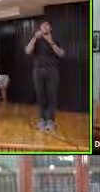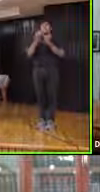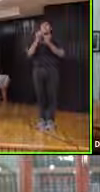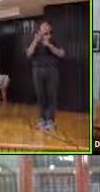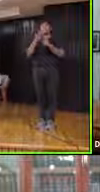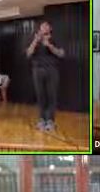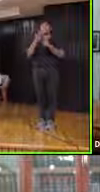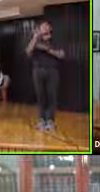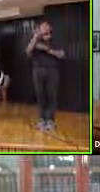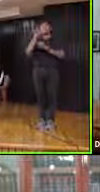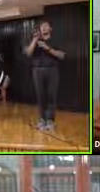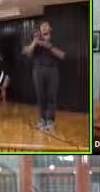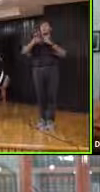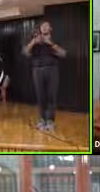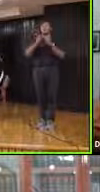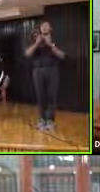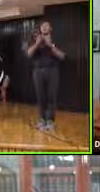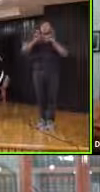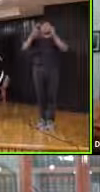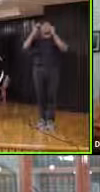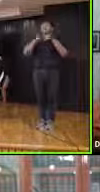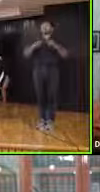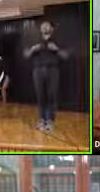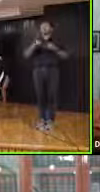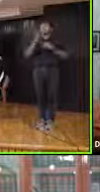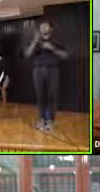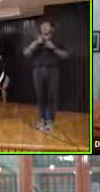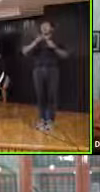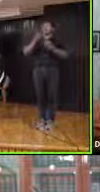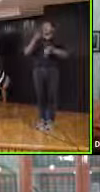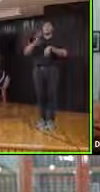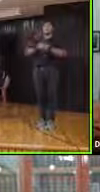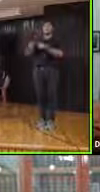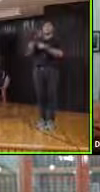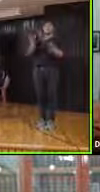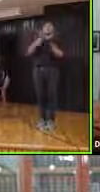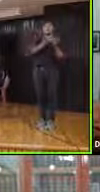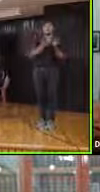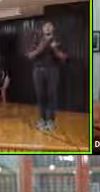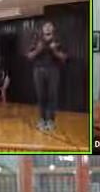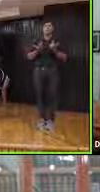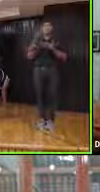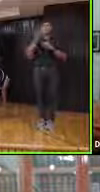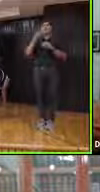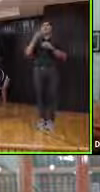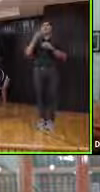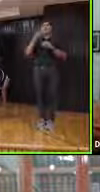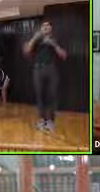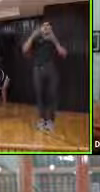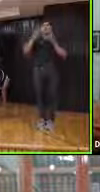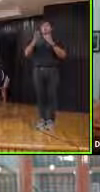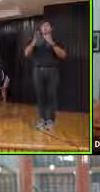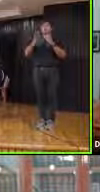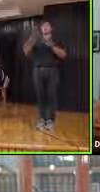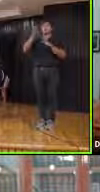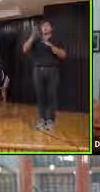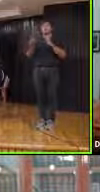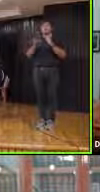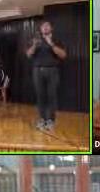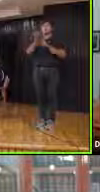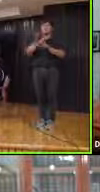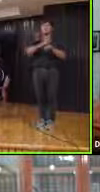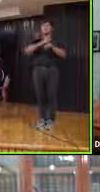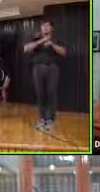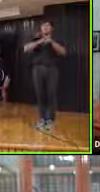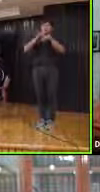about the Supreme Court saying that we can turn the clock back. When the matter was raised a couple of times, as